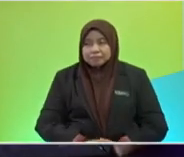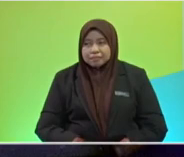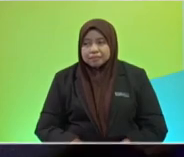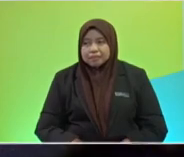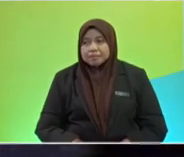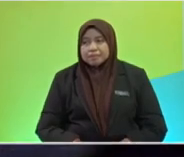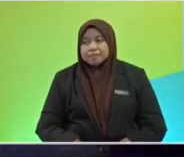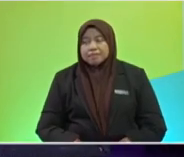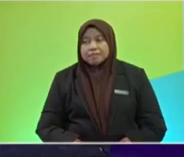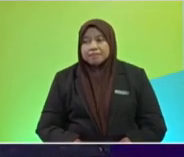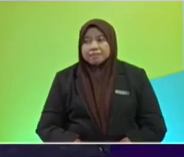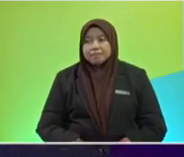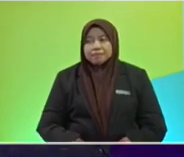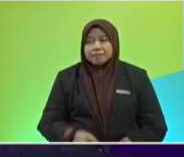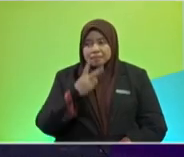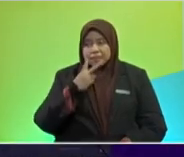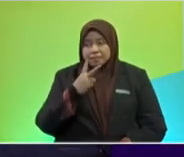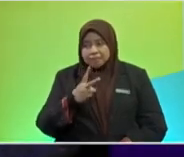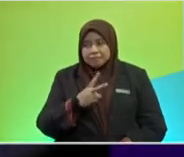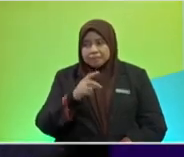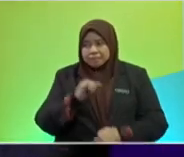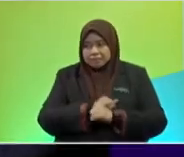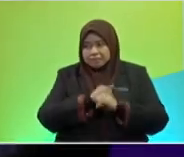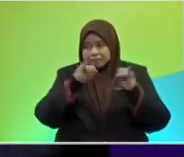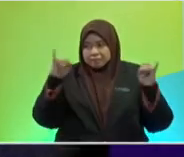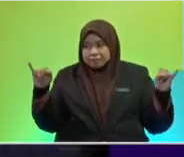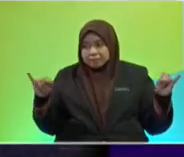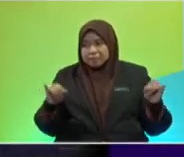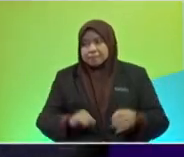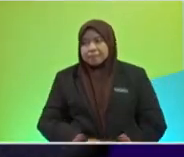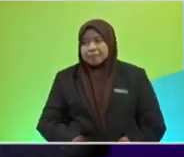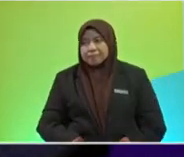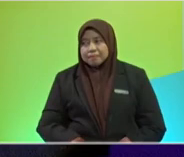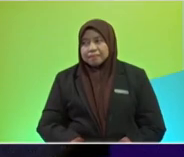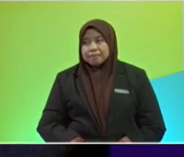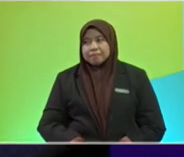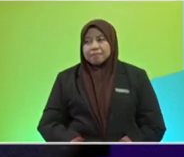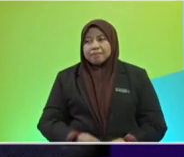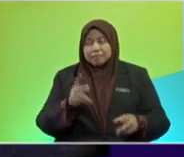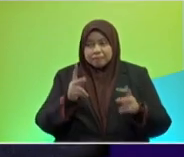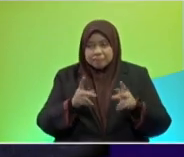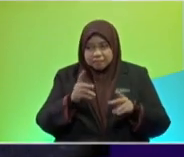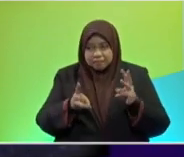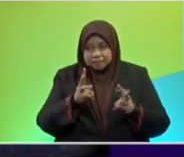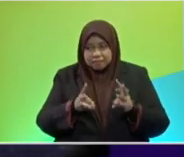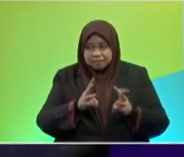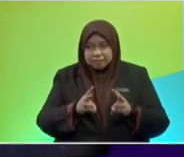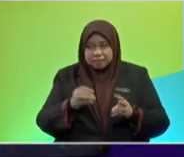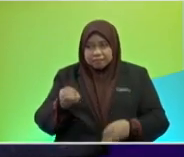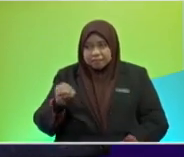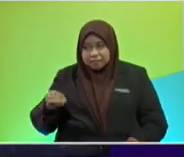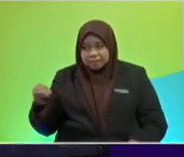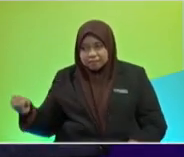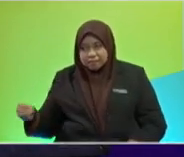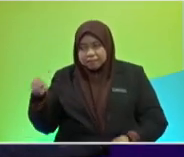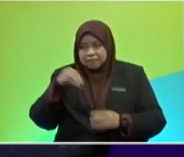Okay. Is that clear? Yes. So, even though the objects are actually inside